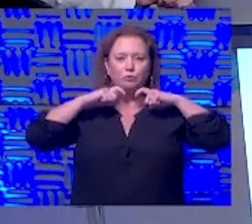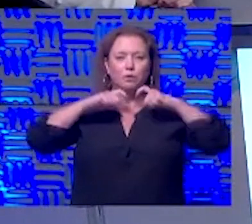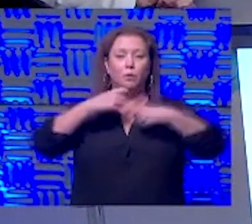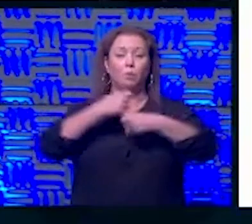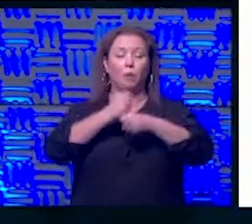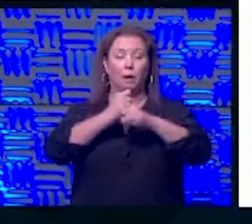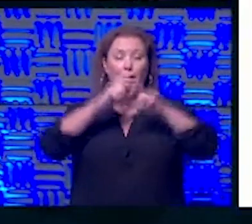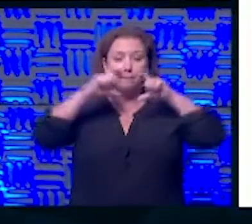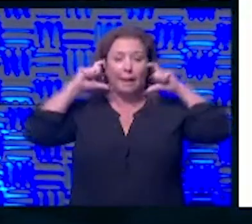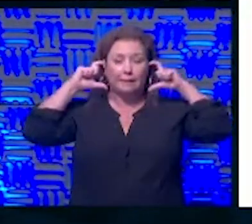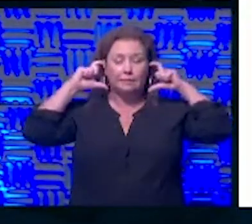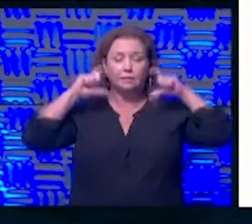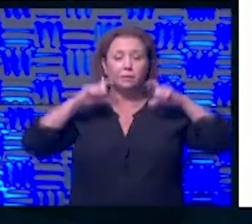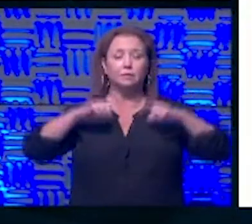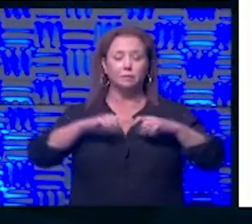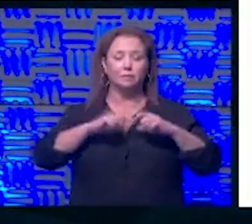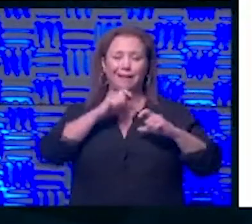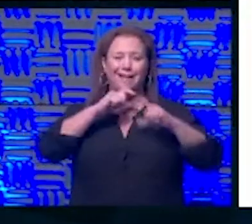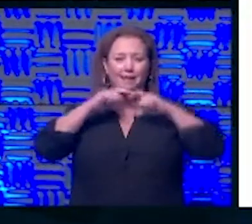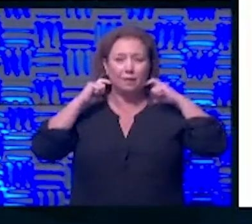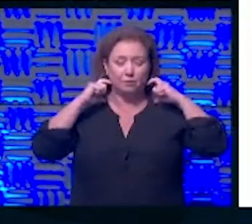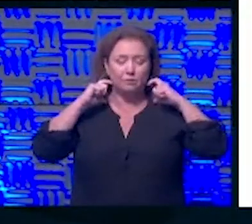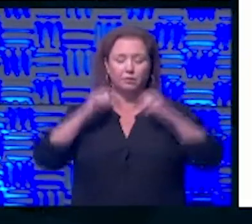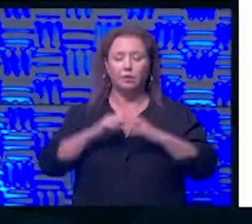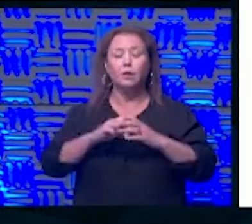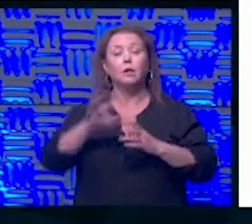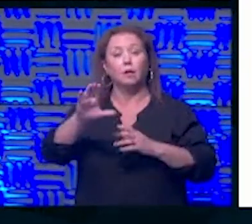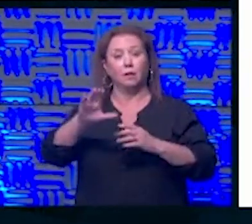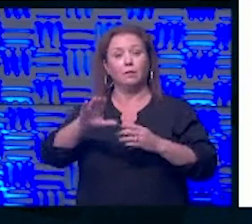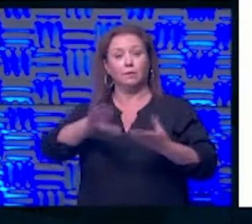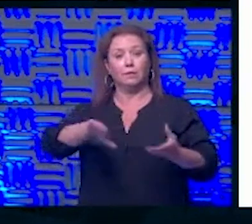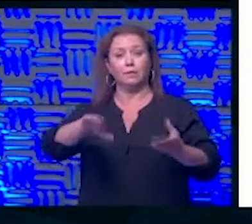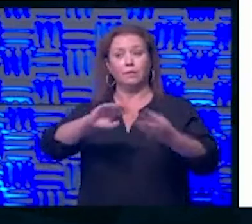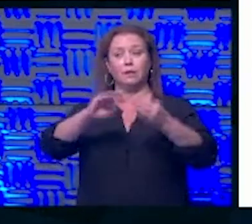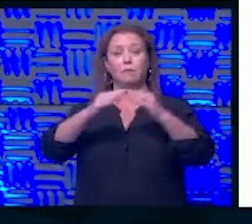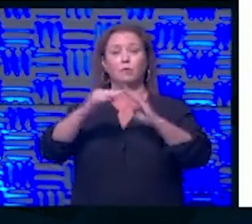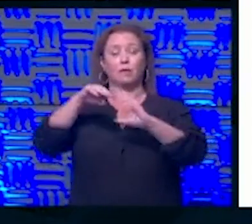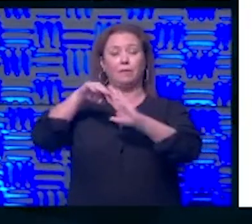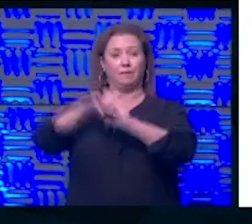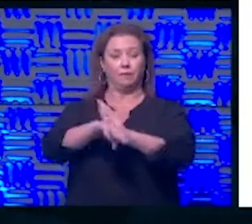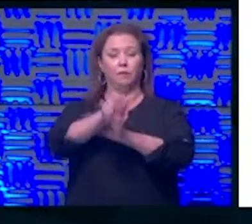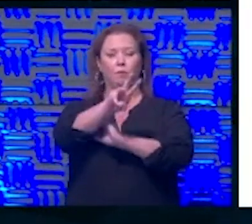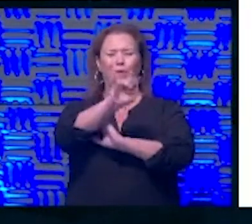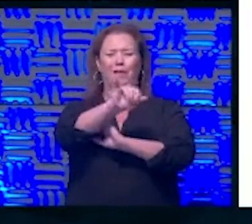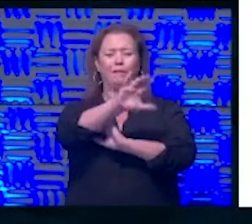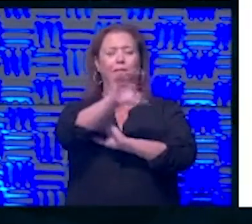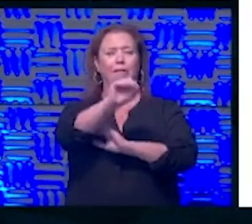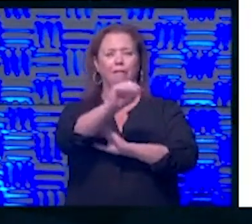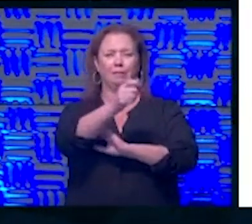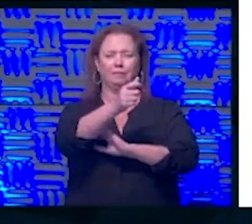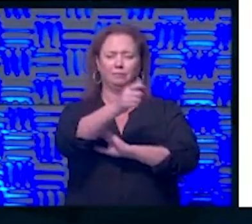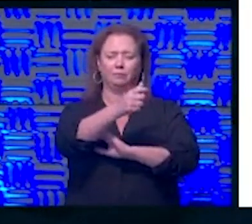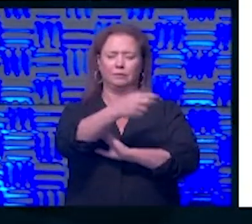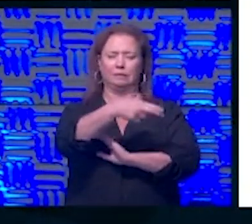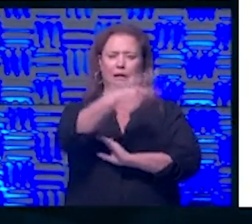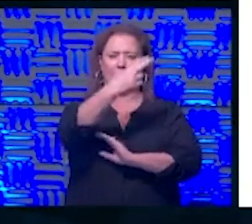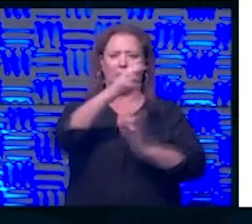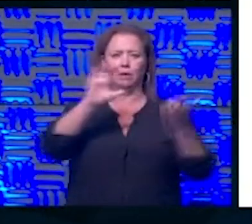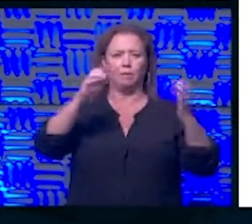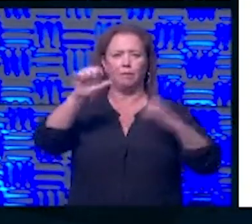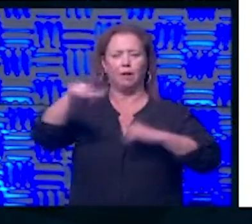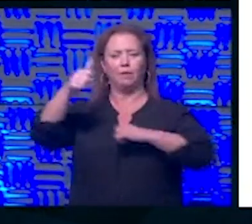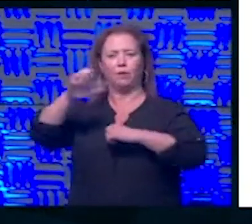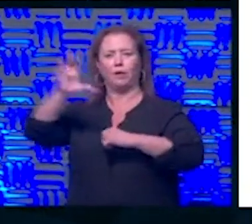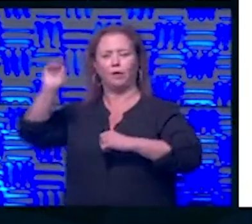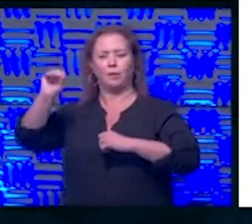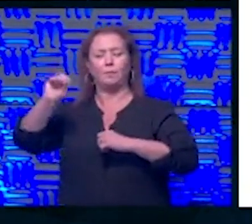right. So the positivity rate we're seeing has declined a lot here, although overall in Wyandotte it's still relatively high compared to others. And when you